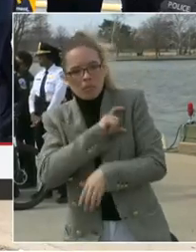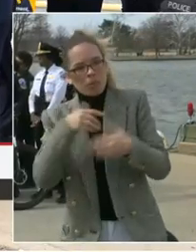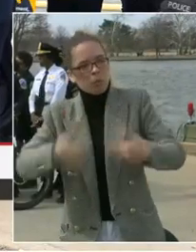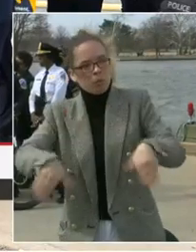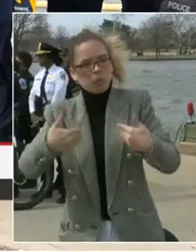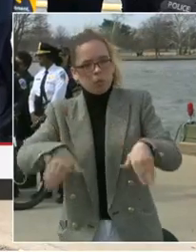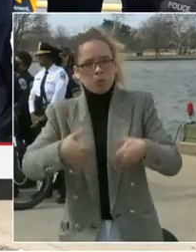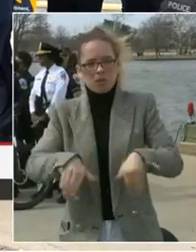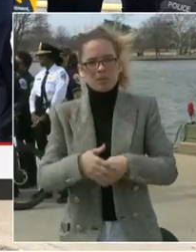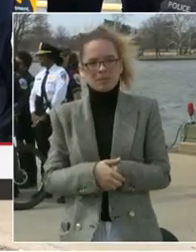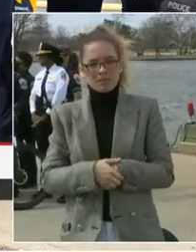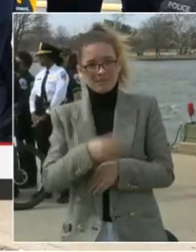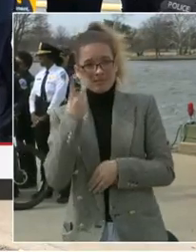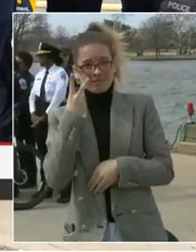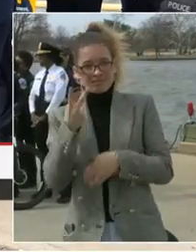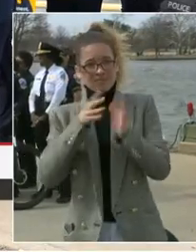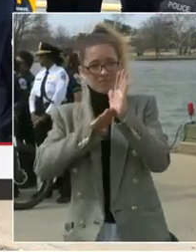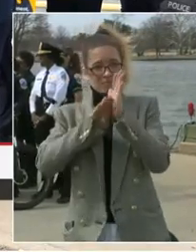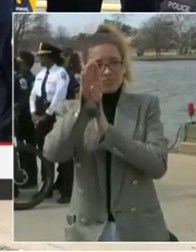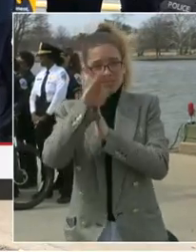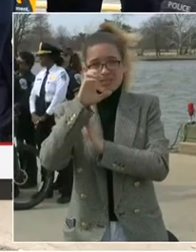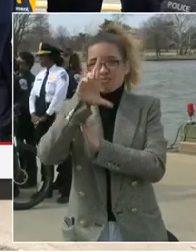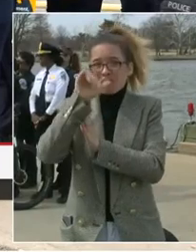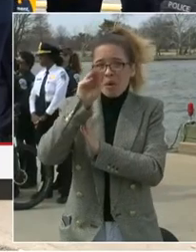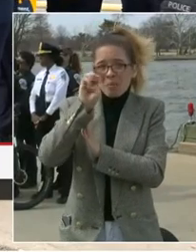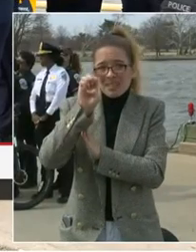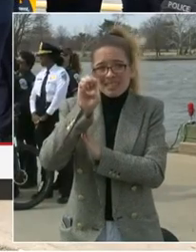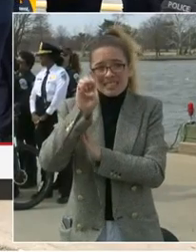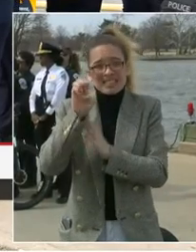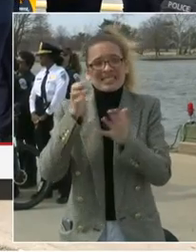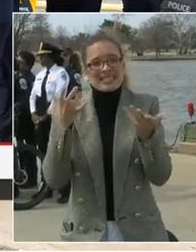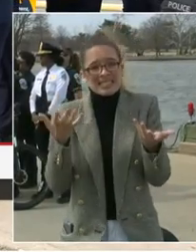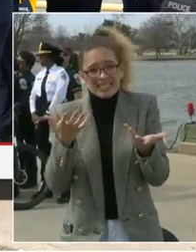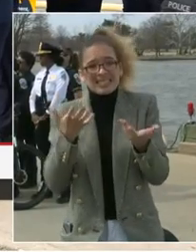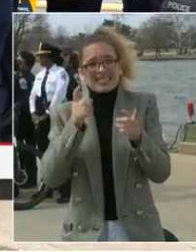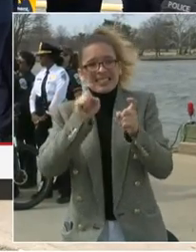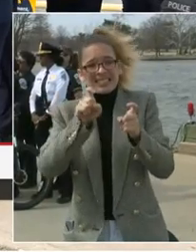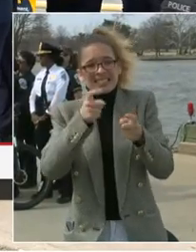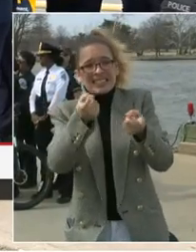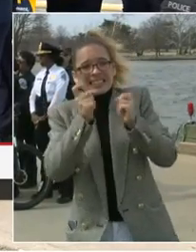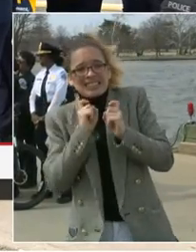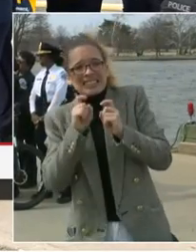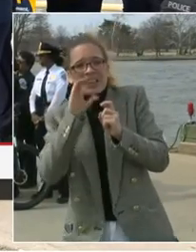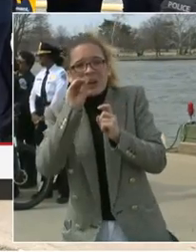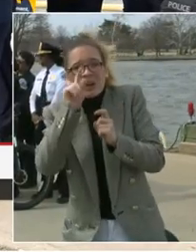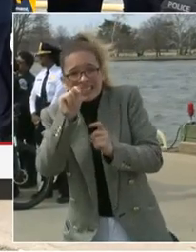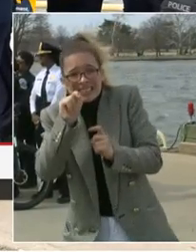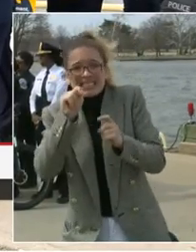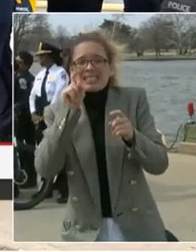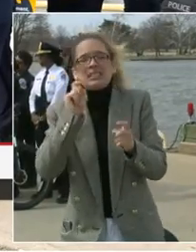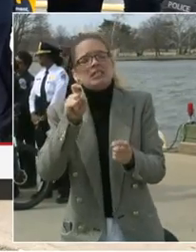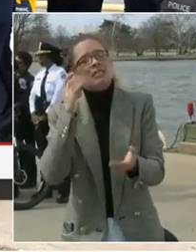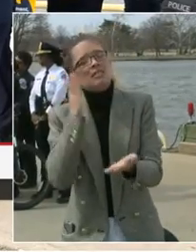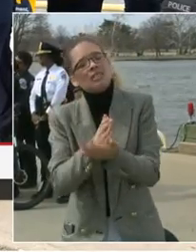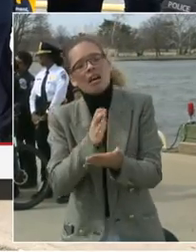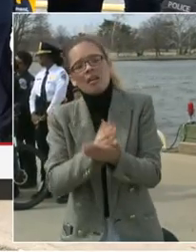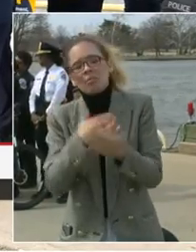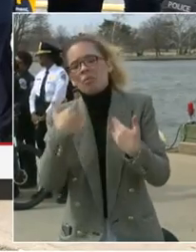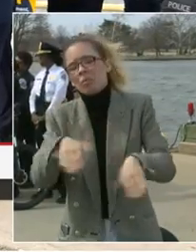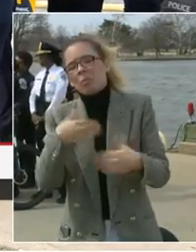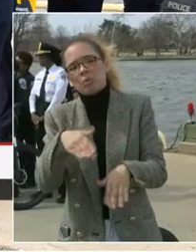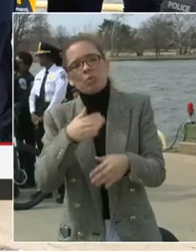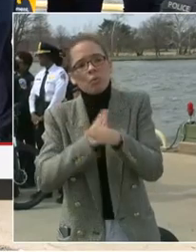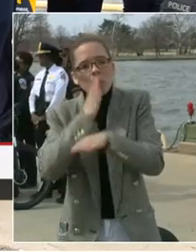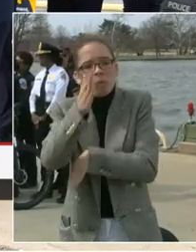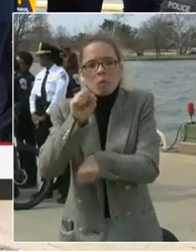started seeing spikes in crime, she approved us to use whatever overtime was needed. But that's a stopgap. That's a temporary stopgap in order for